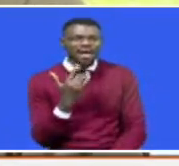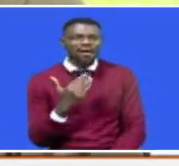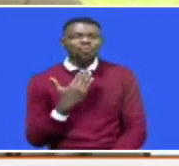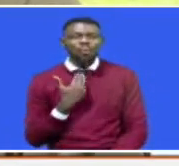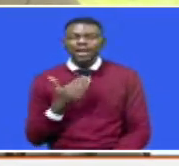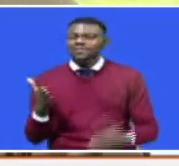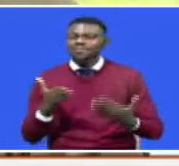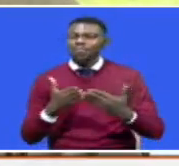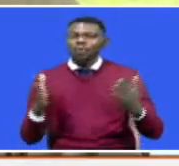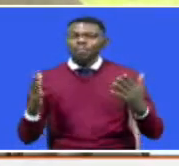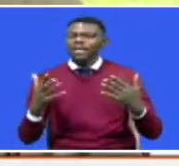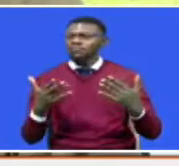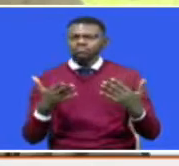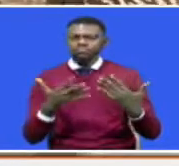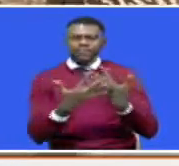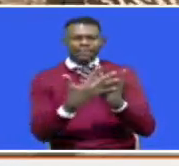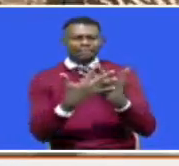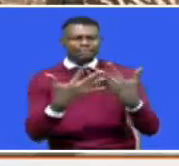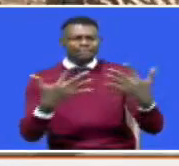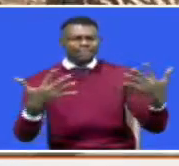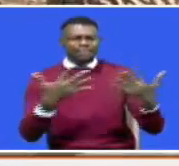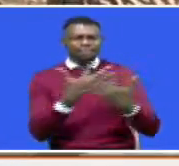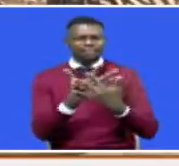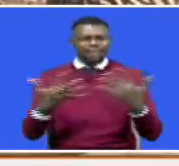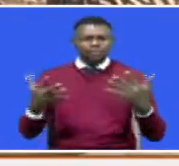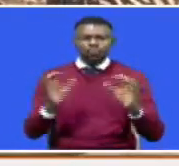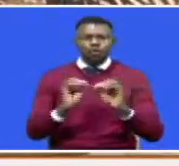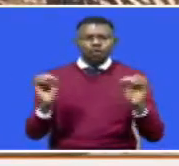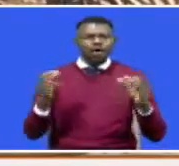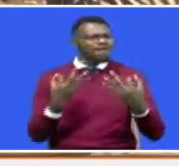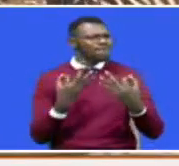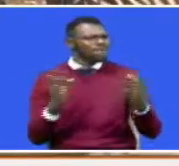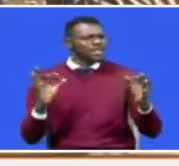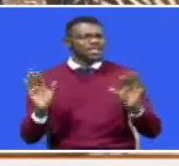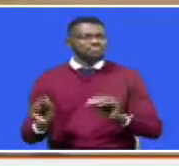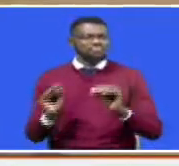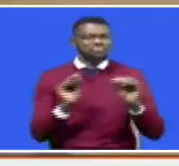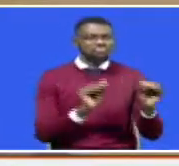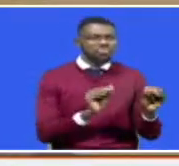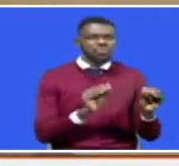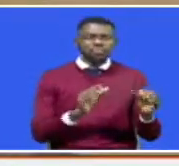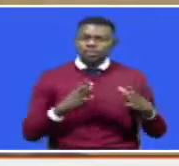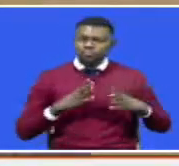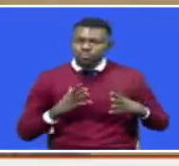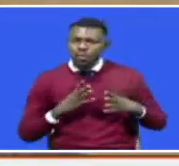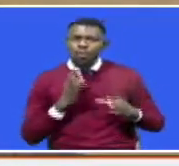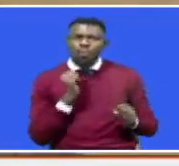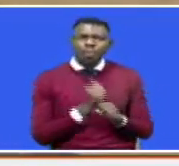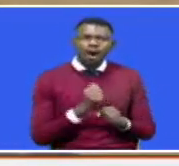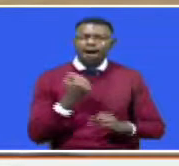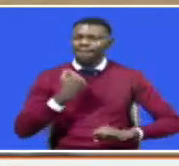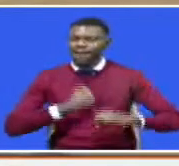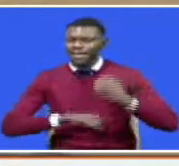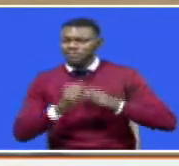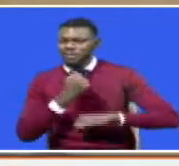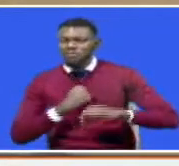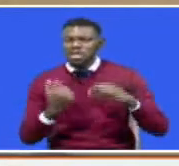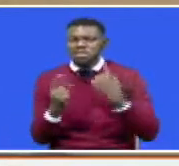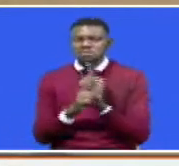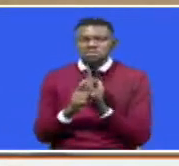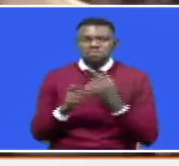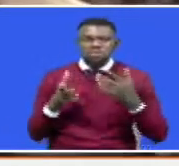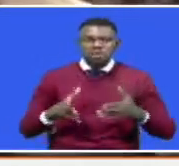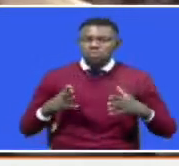open fence-free area. The expansion of human activities has consequently seen an increase in